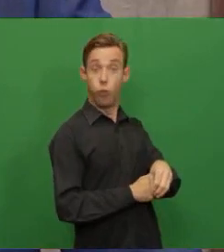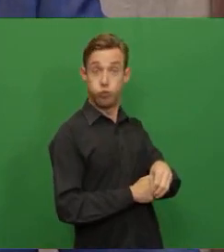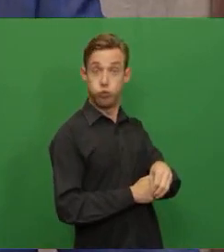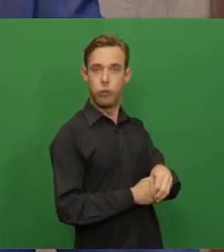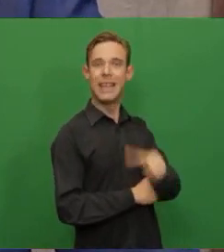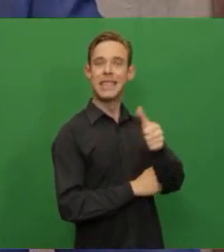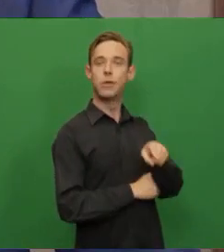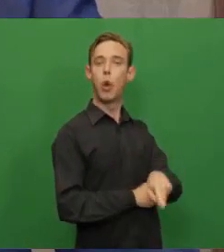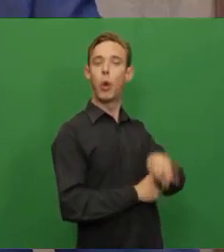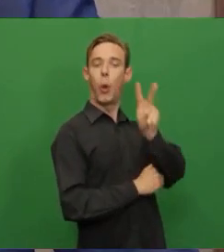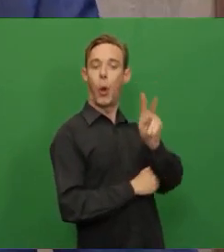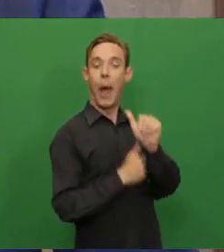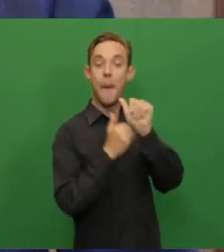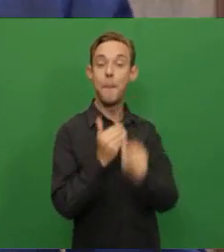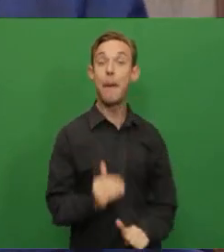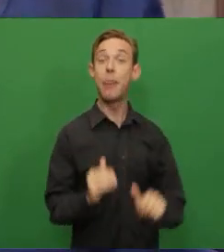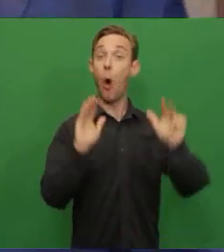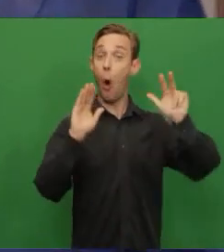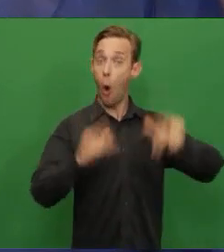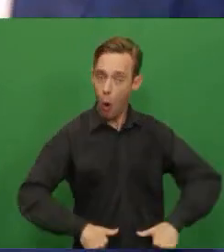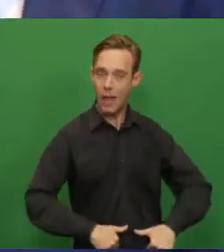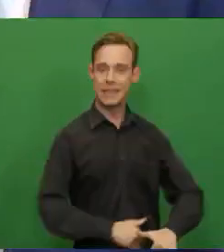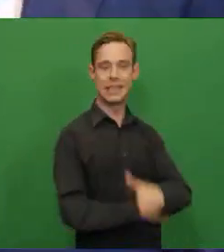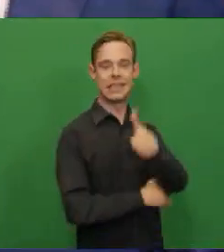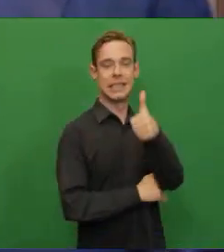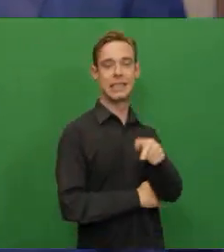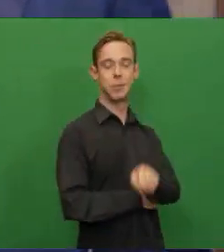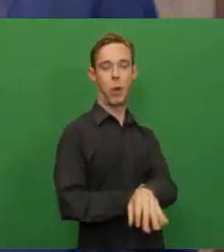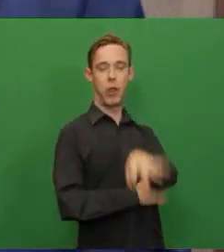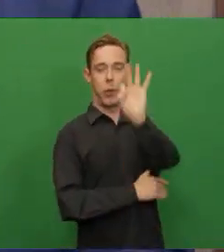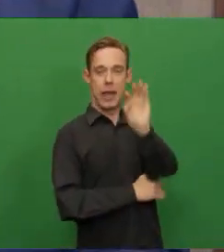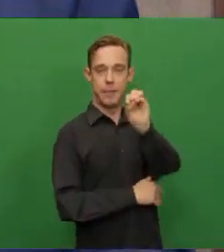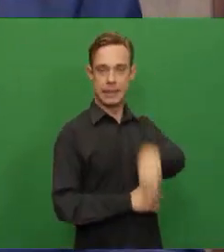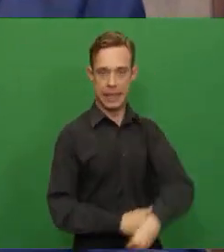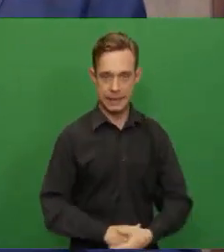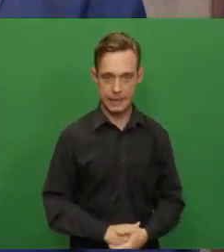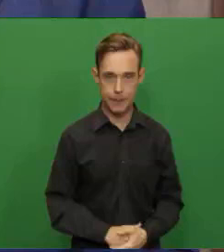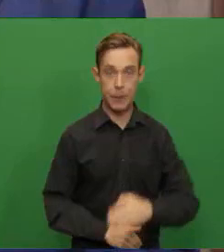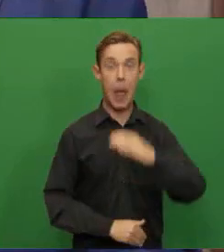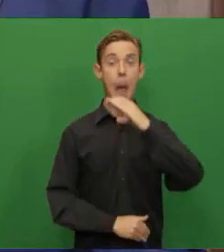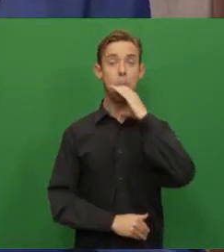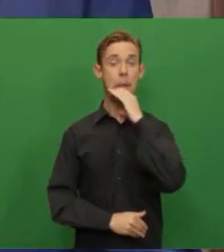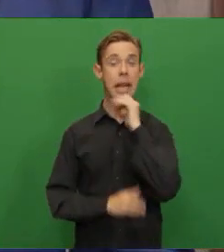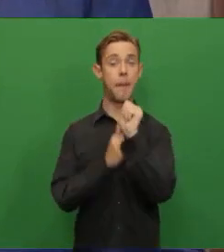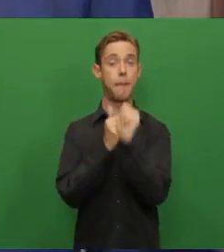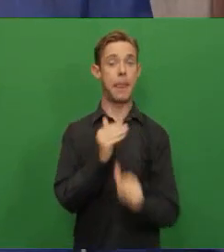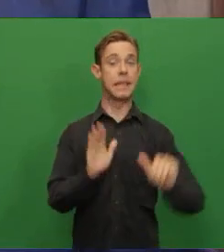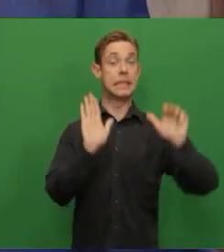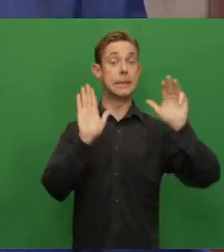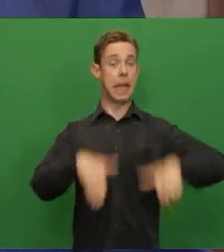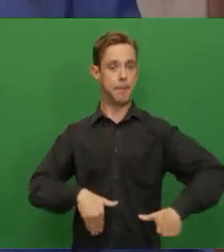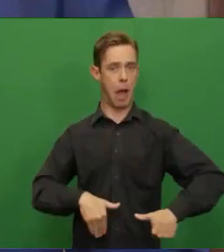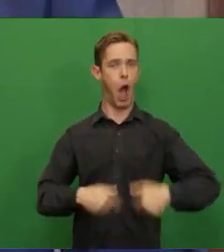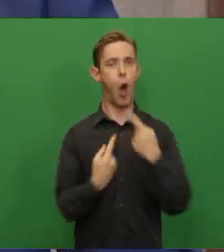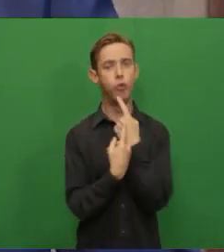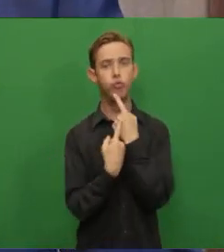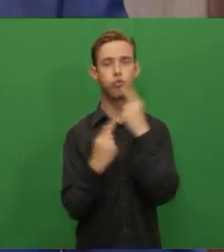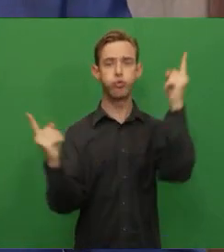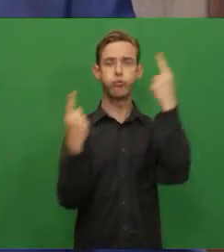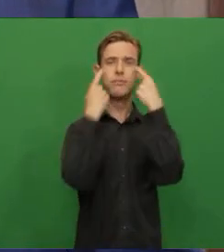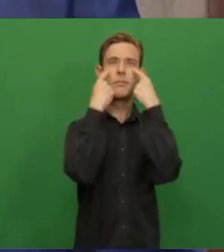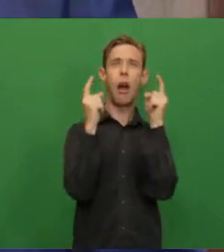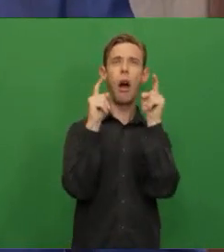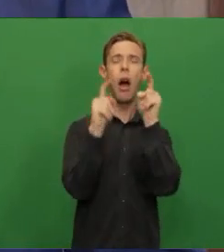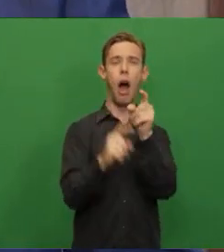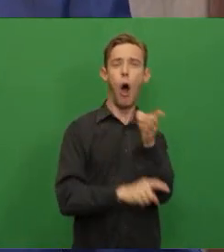The inflation forecast has improved marginally since the previous MPC. While remaining within the